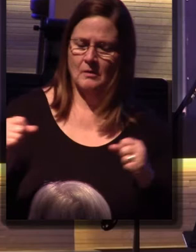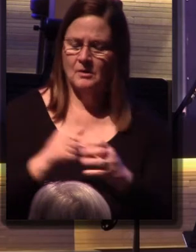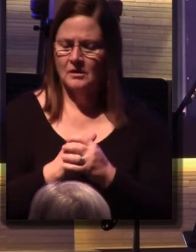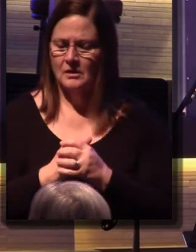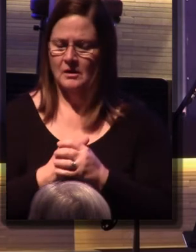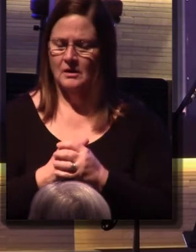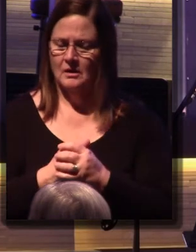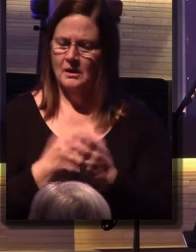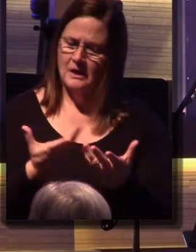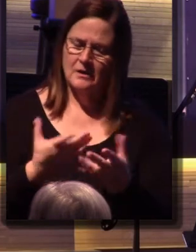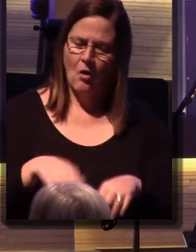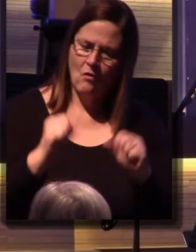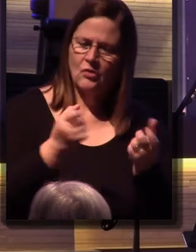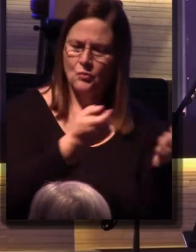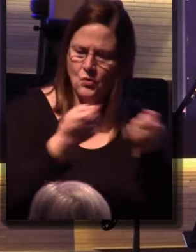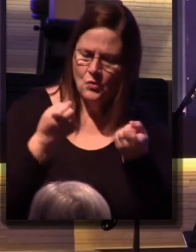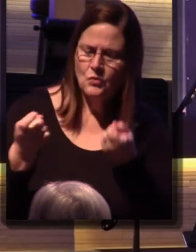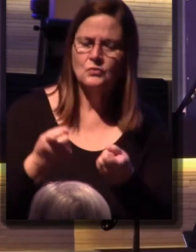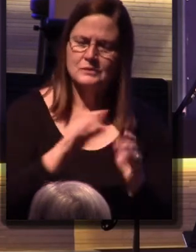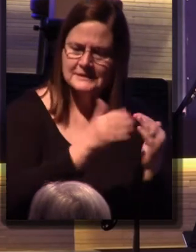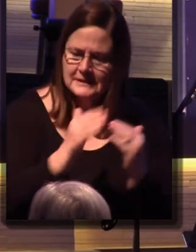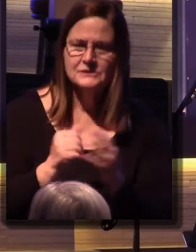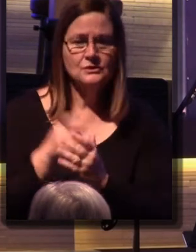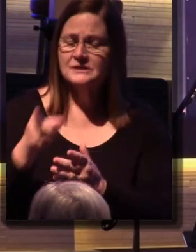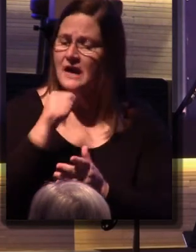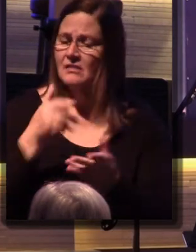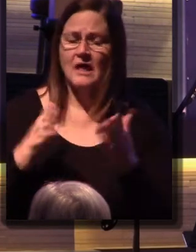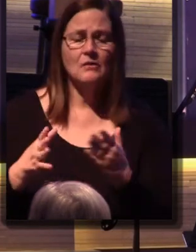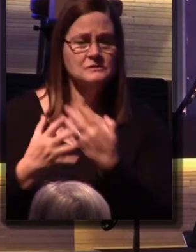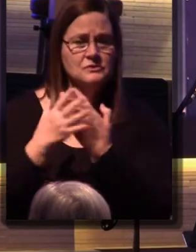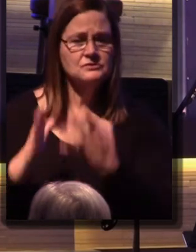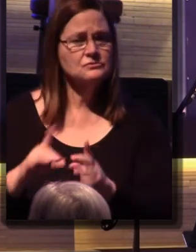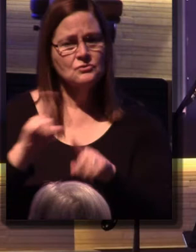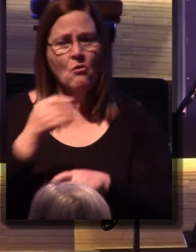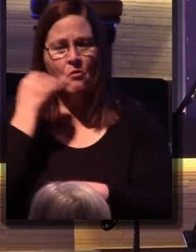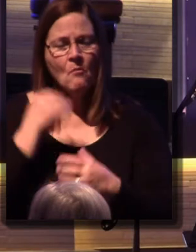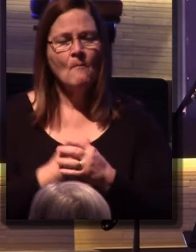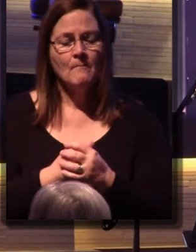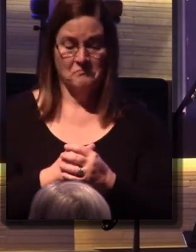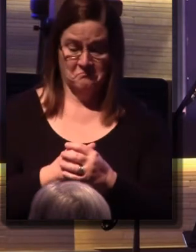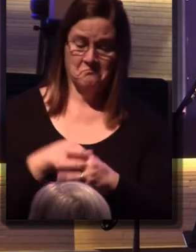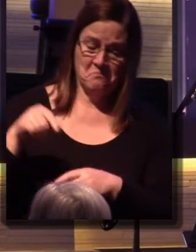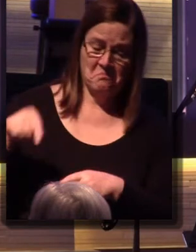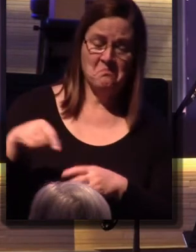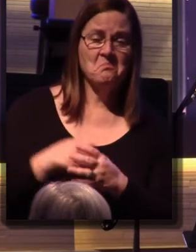the world like a wilderness and overthrew its cities, who did not allow his prisoners to go home?